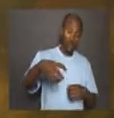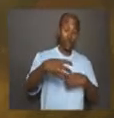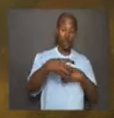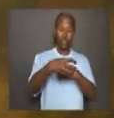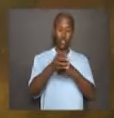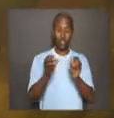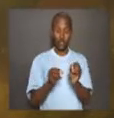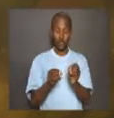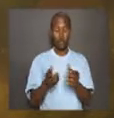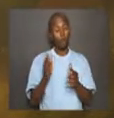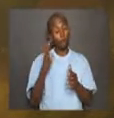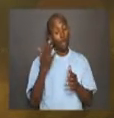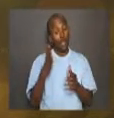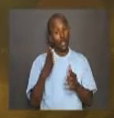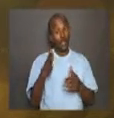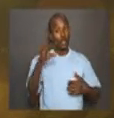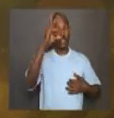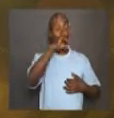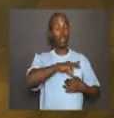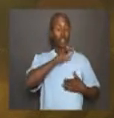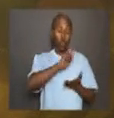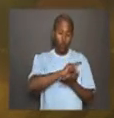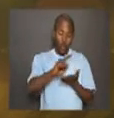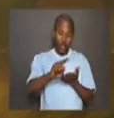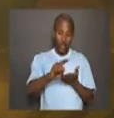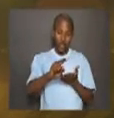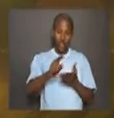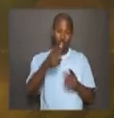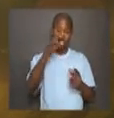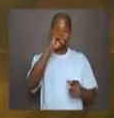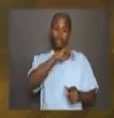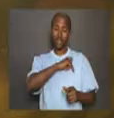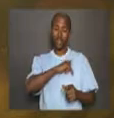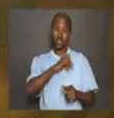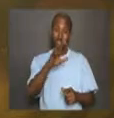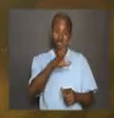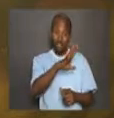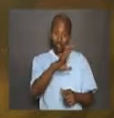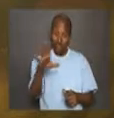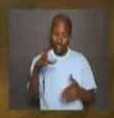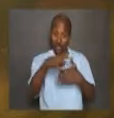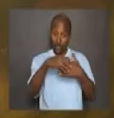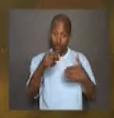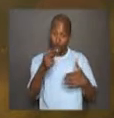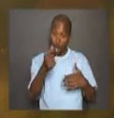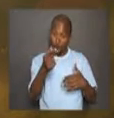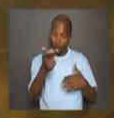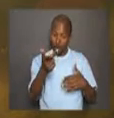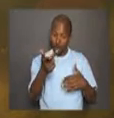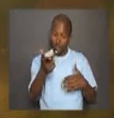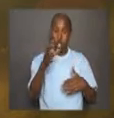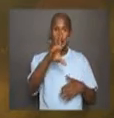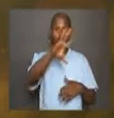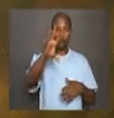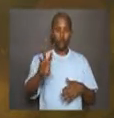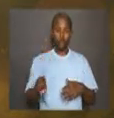may earn a weekly salary of 500 bir plus a